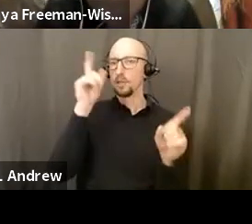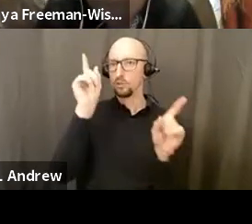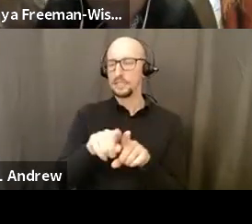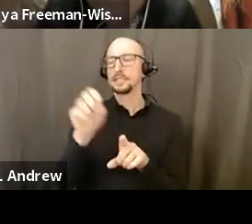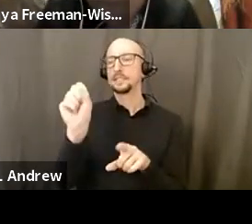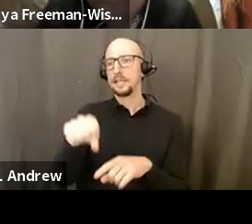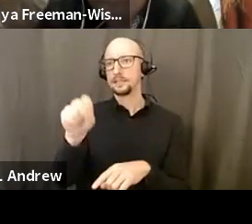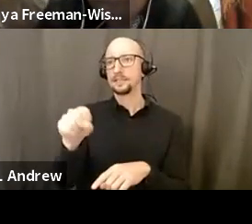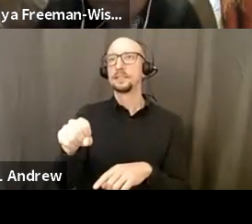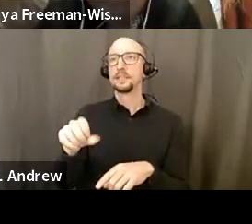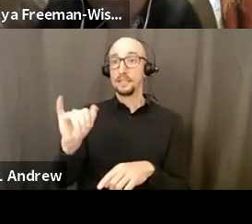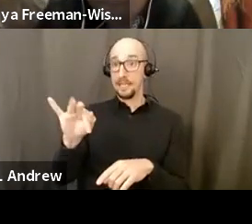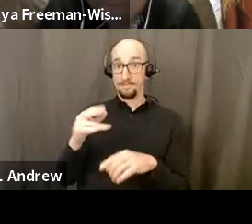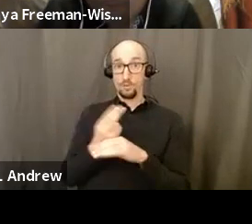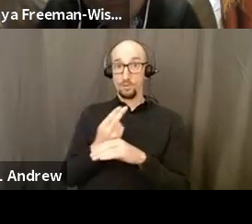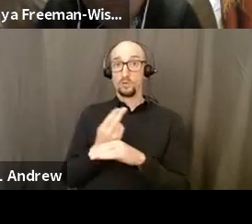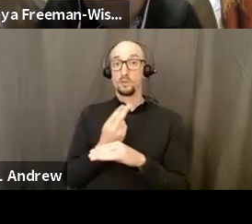use use